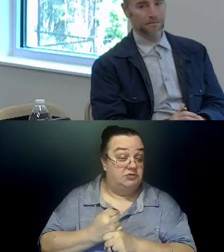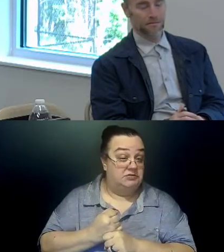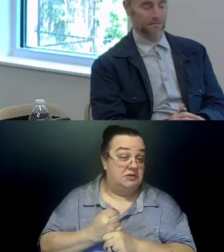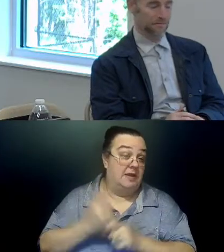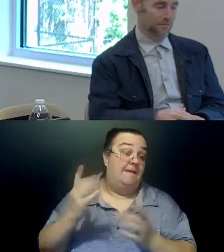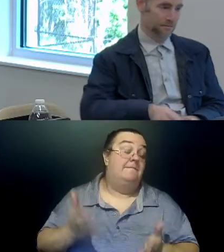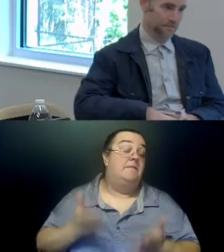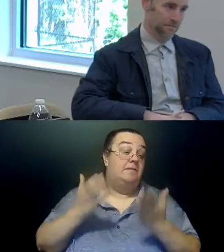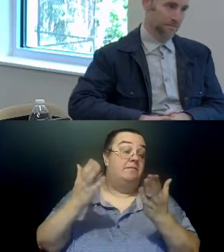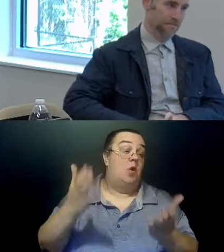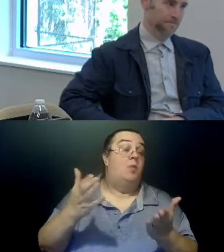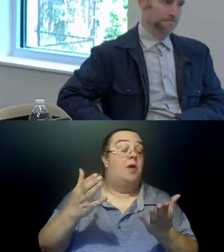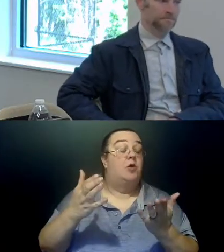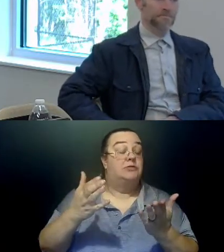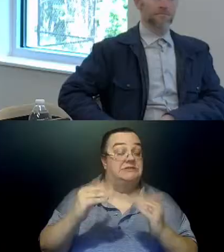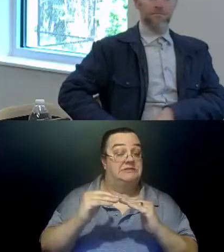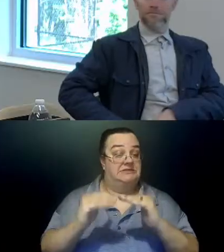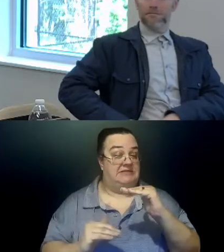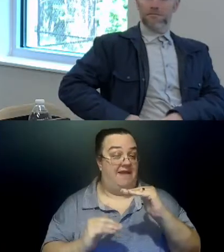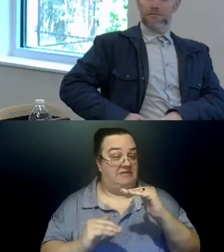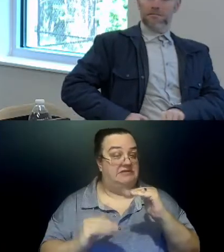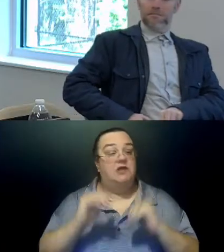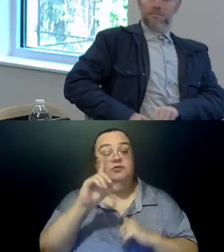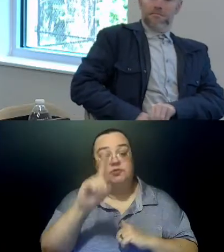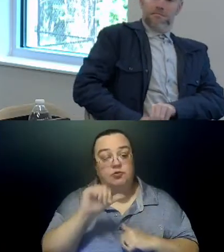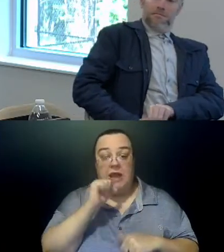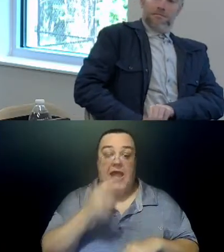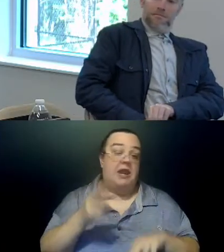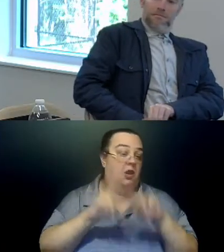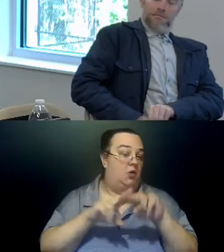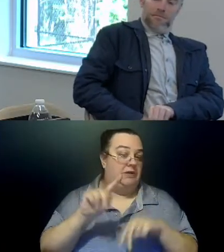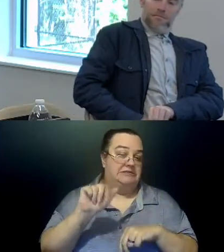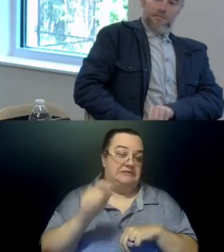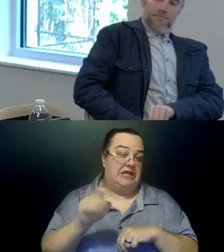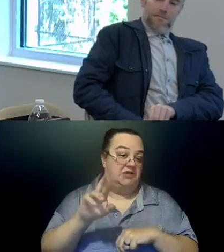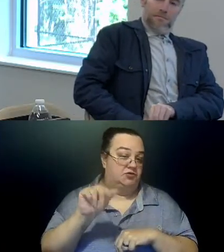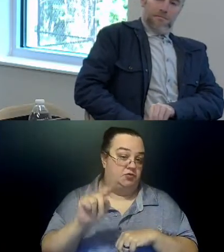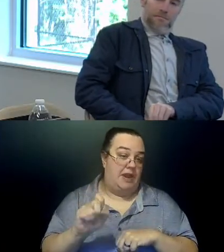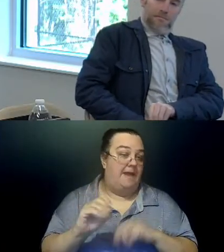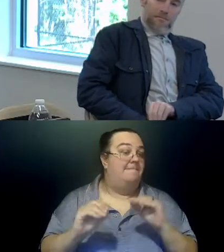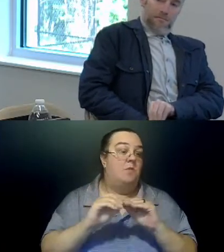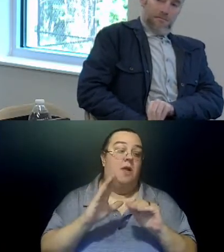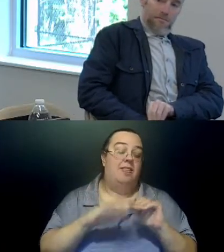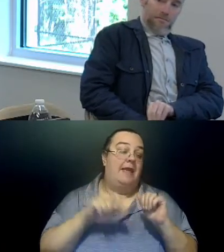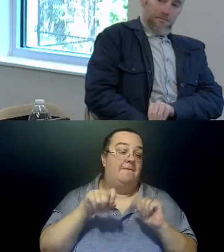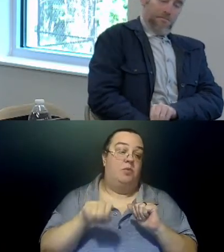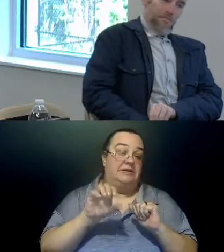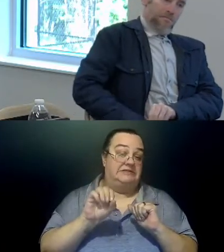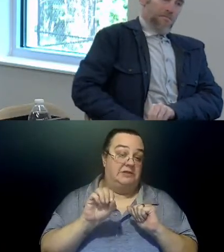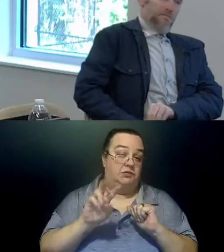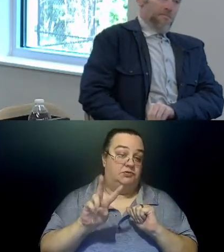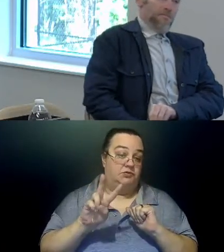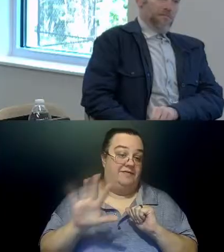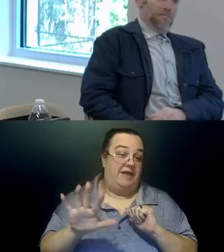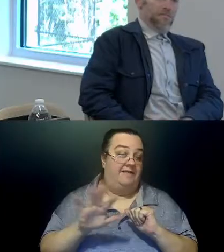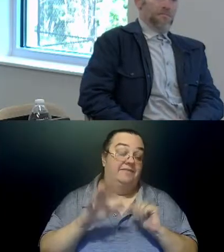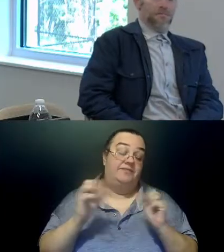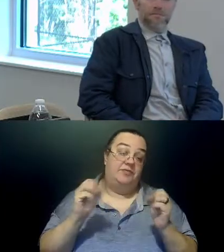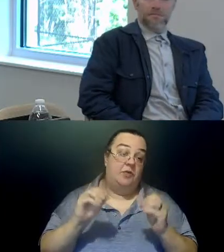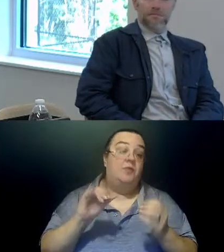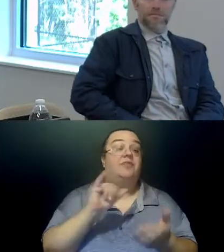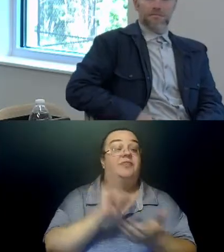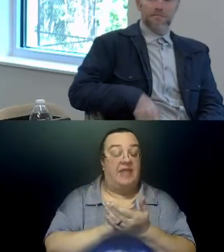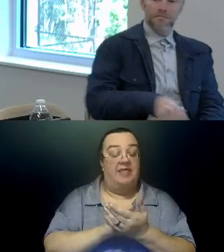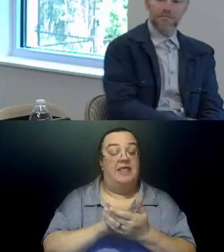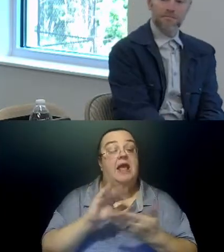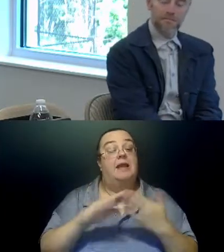proposed deficit, and do not increase the tax rate above 0.025, so that the